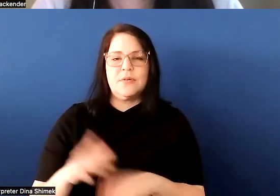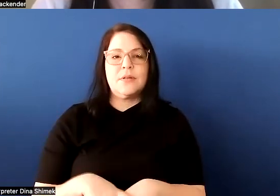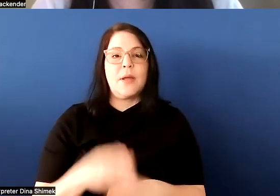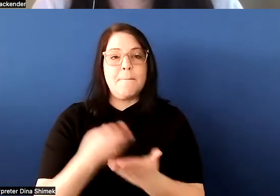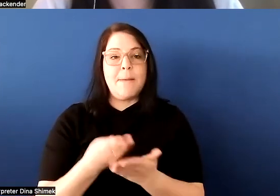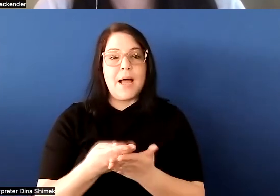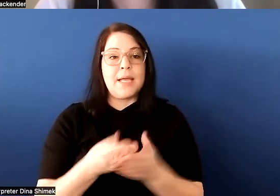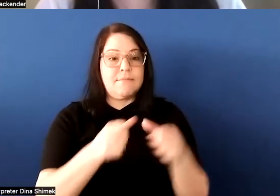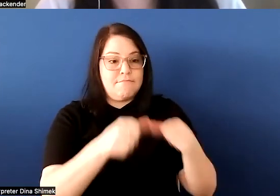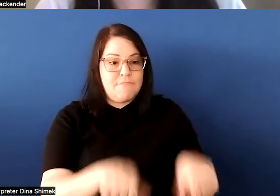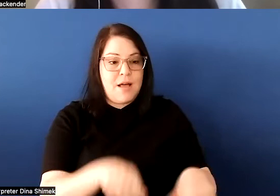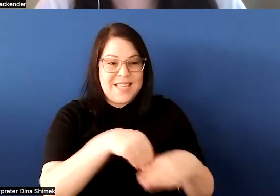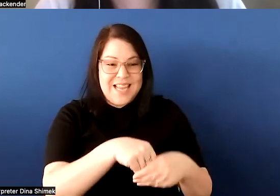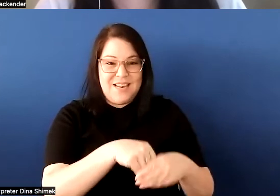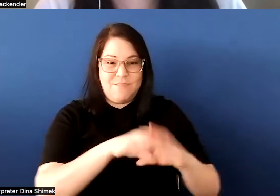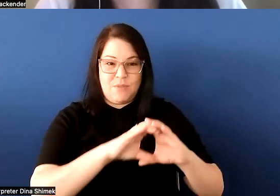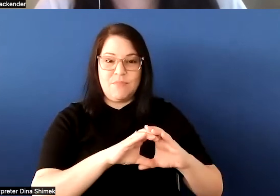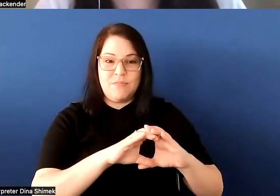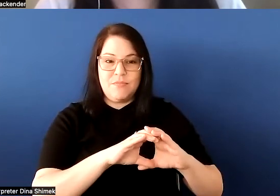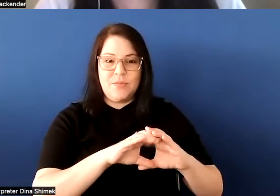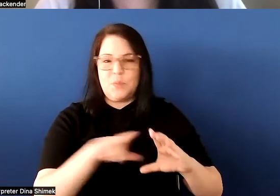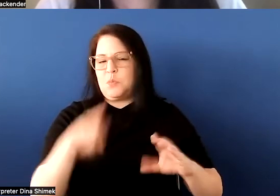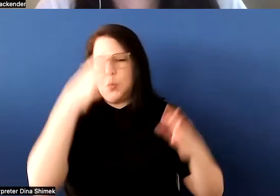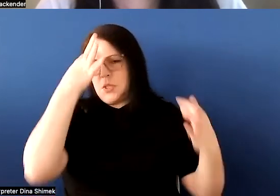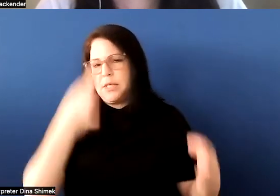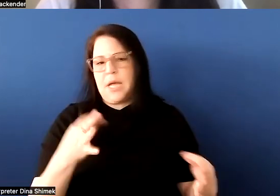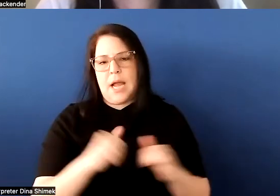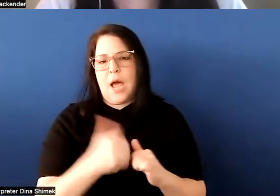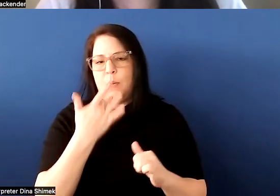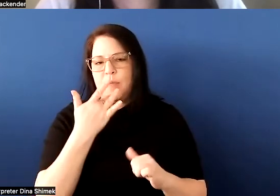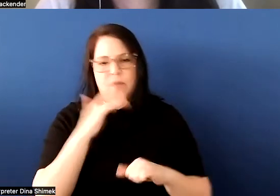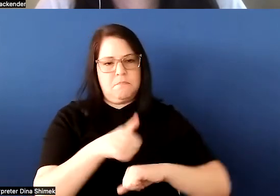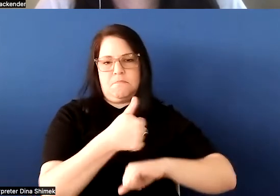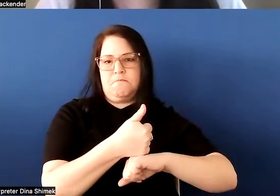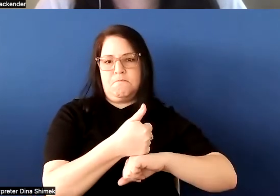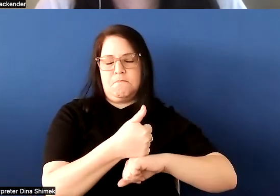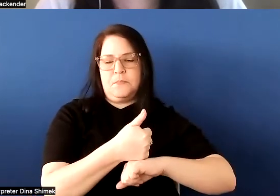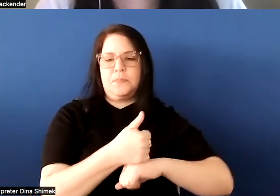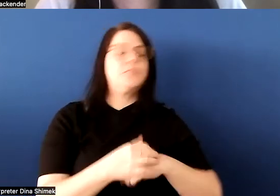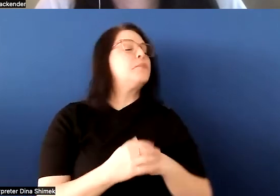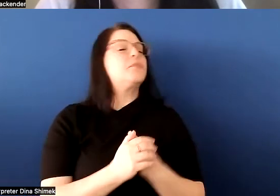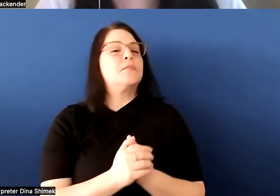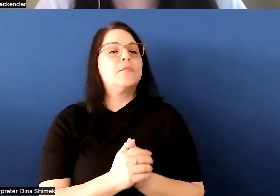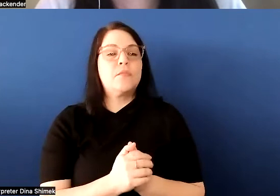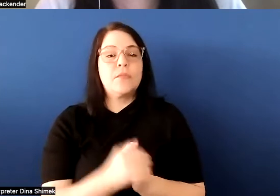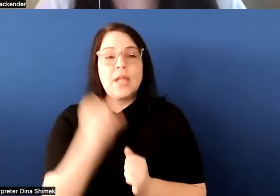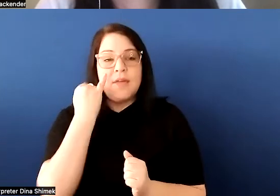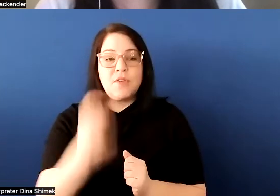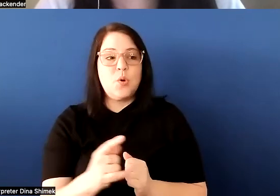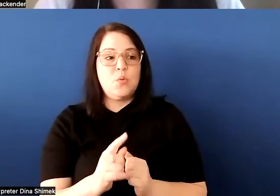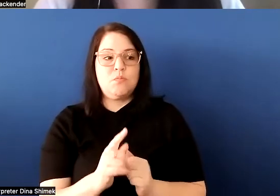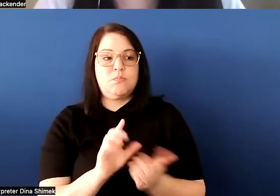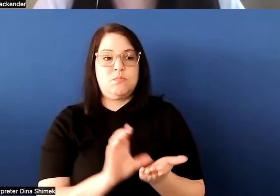going into the account, you get to pick and choose how you want that to be set up. Anytime you contribute,